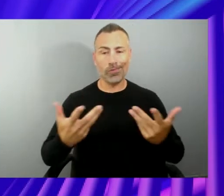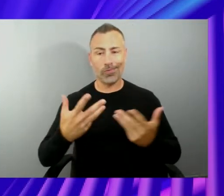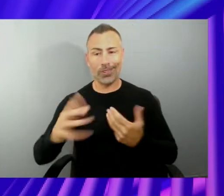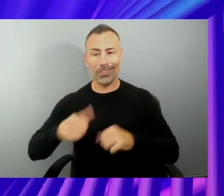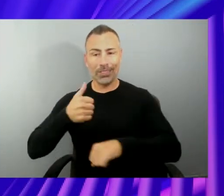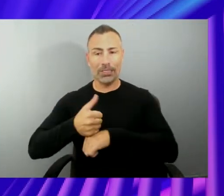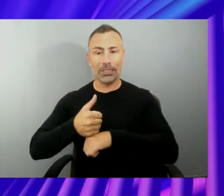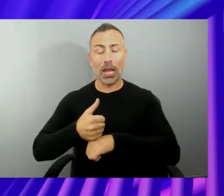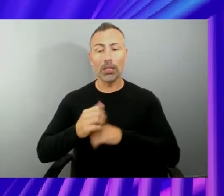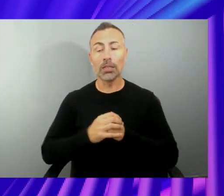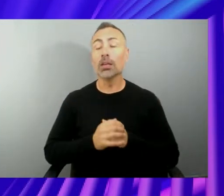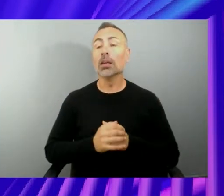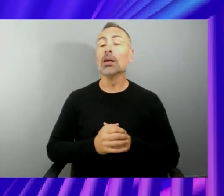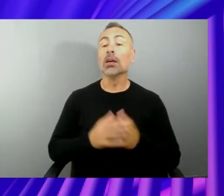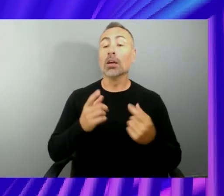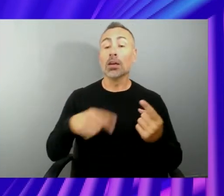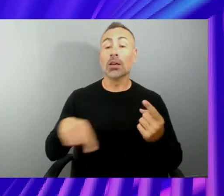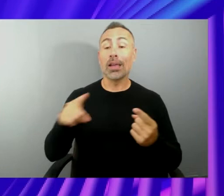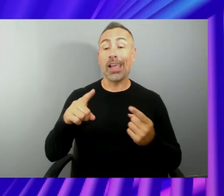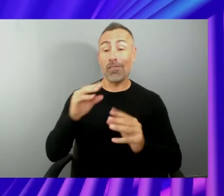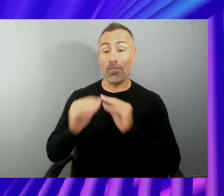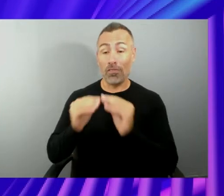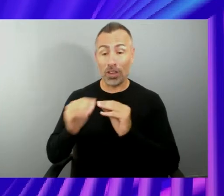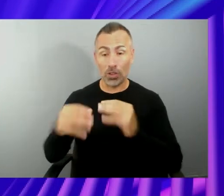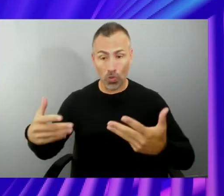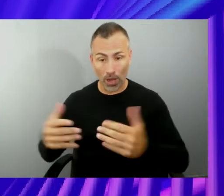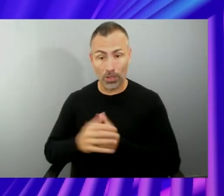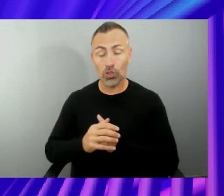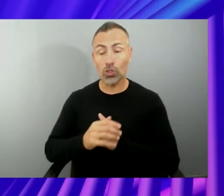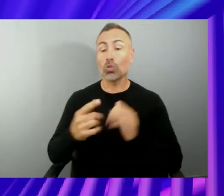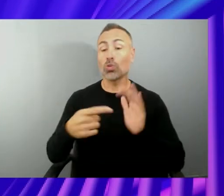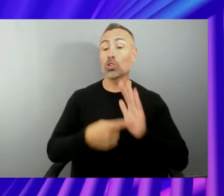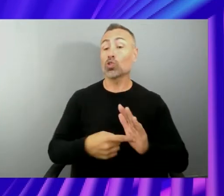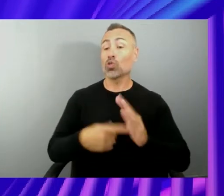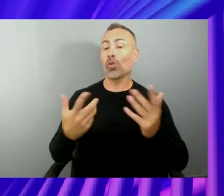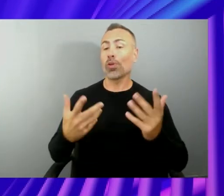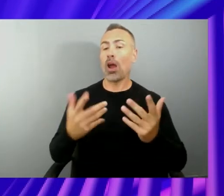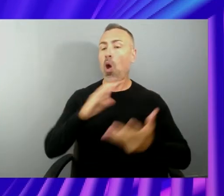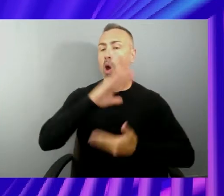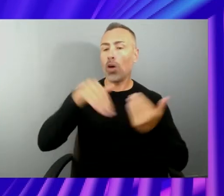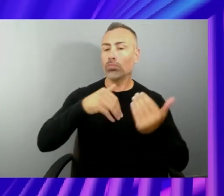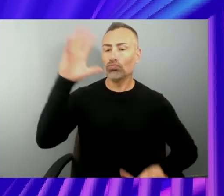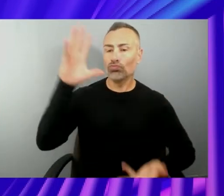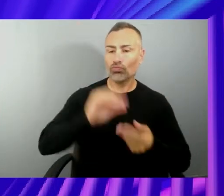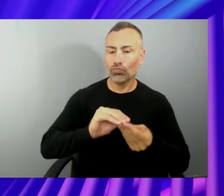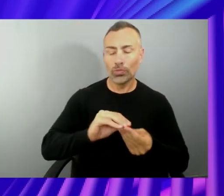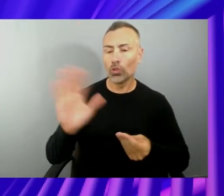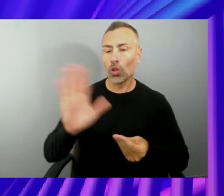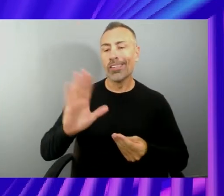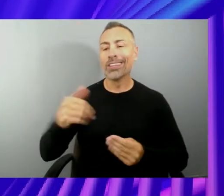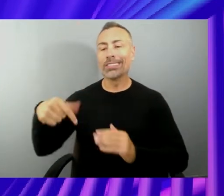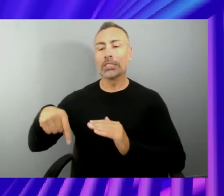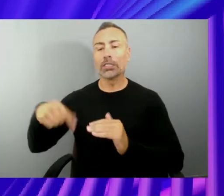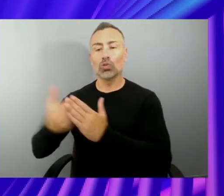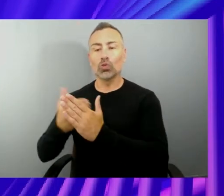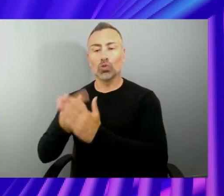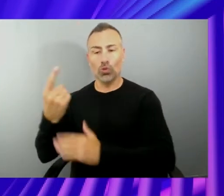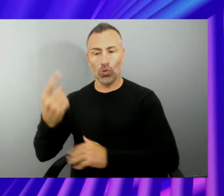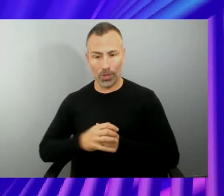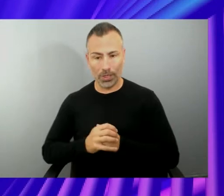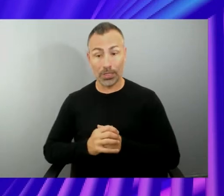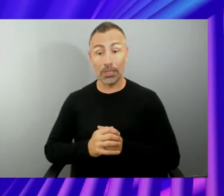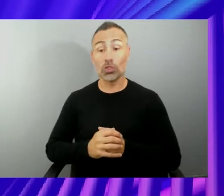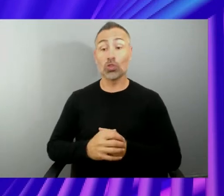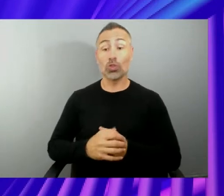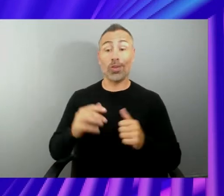request. We're not showing all the results, we're just showing the net new ones. So as a developer, you come and see this, and you can go, okay, I have a new one, I can make an